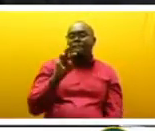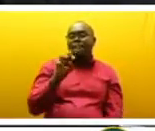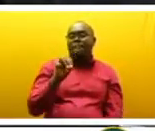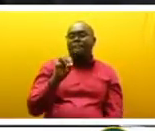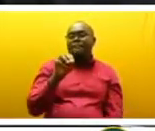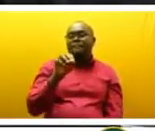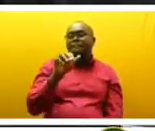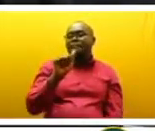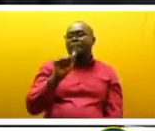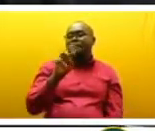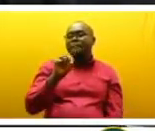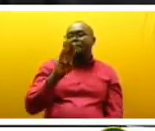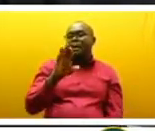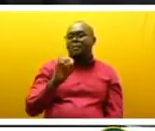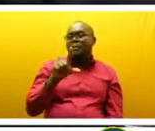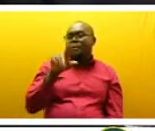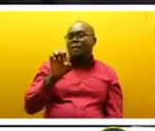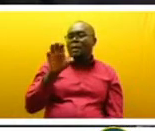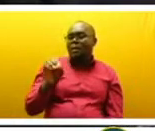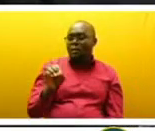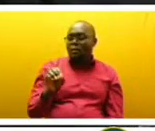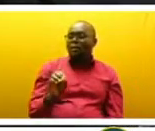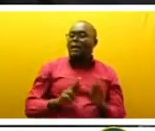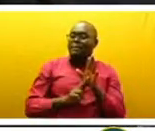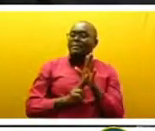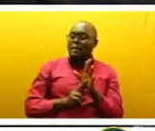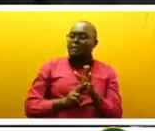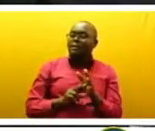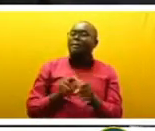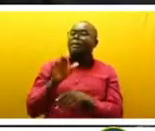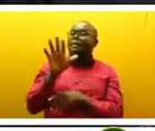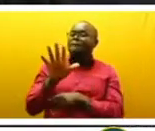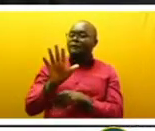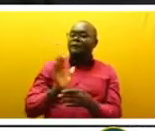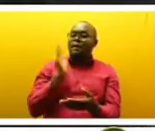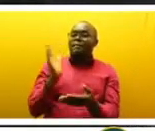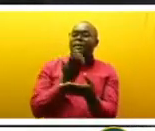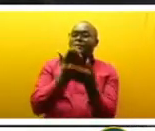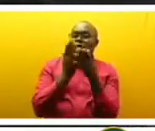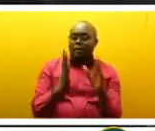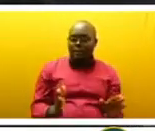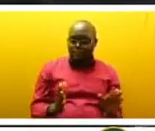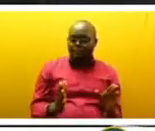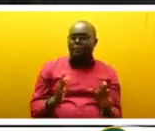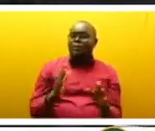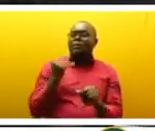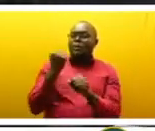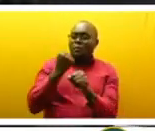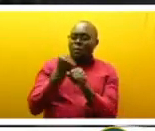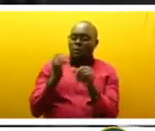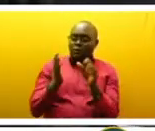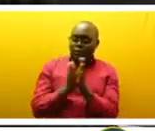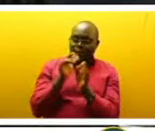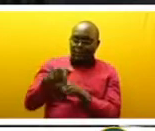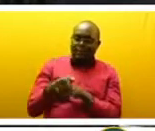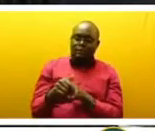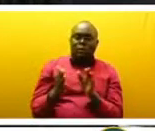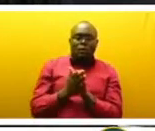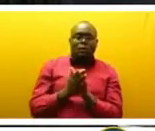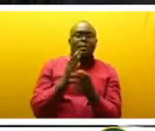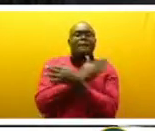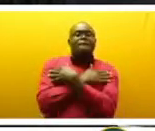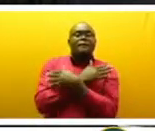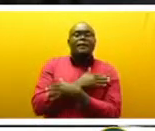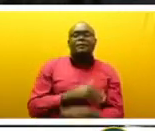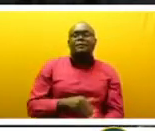I represent the 5th petitioner in the consolidated petition. We'll be making this rejoinder together with my learned friend, Mr.